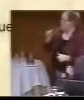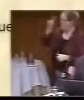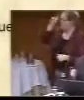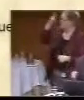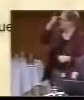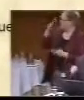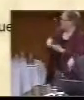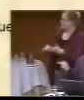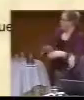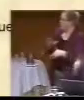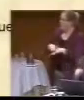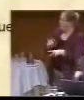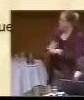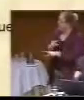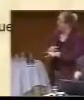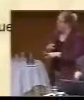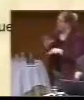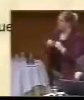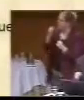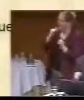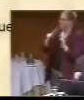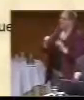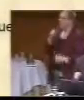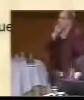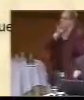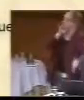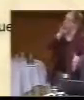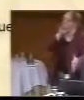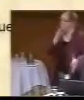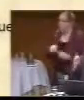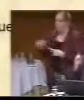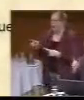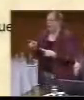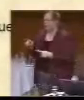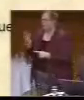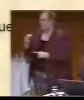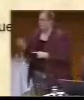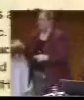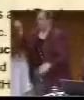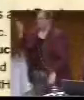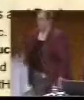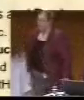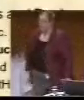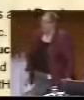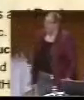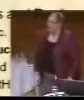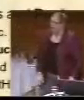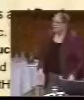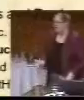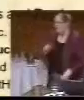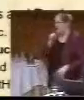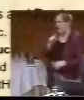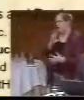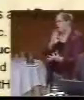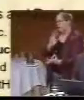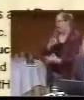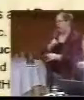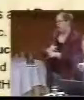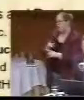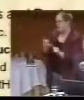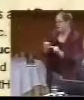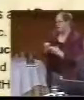the math test than if they read the items aloud. Okay? So we're not getting an accurate measure of kids' math scores. All